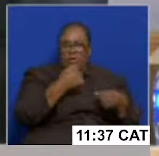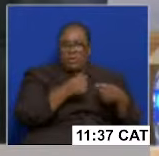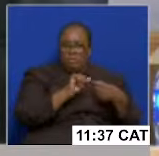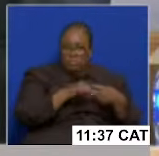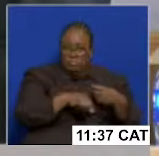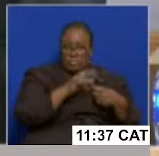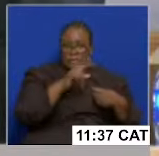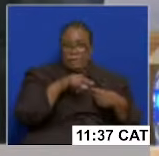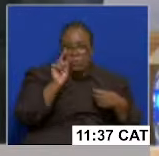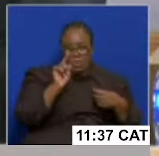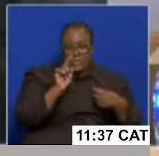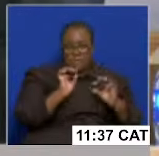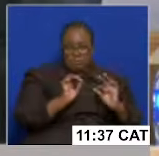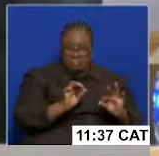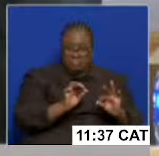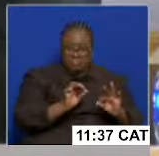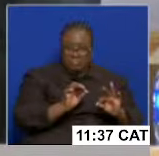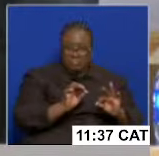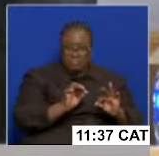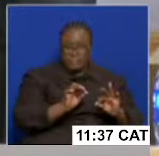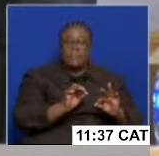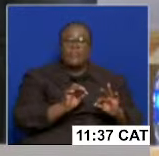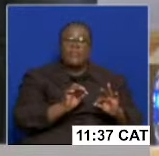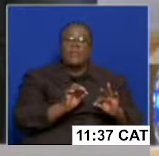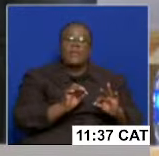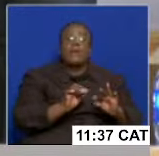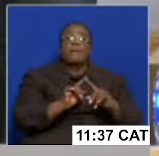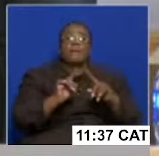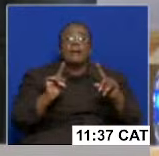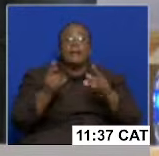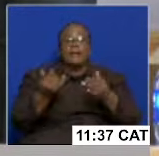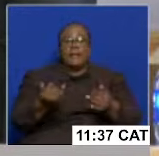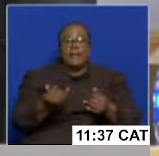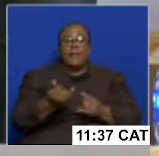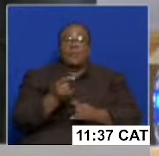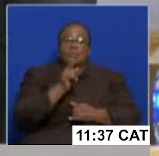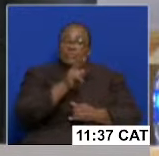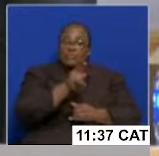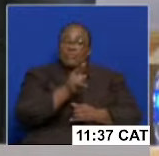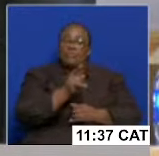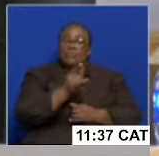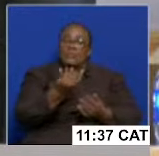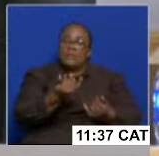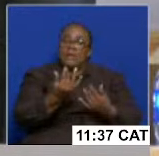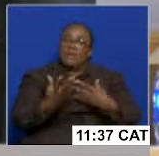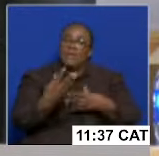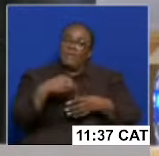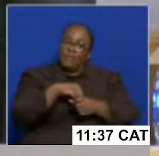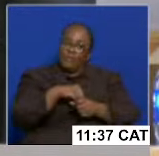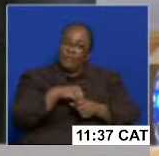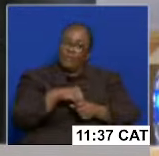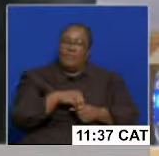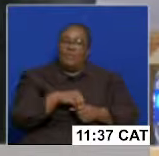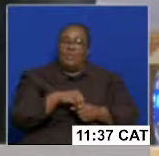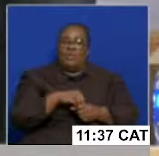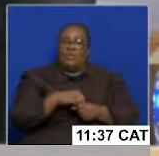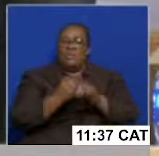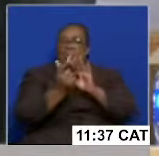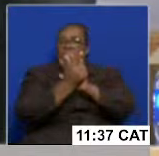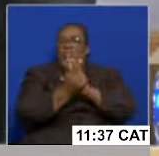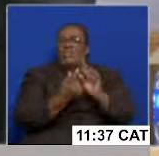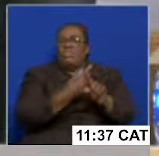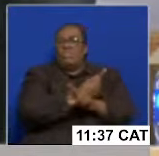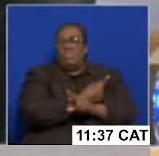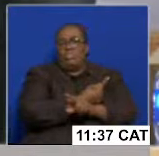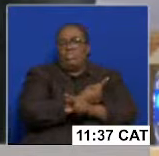that. You are now involved in an unlawful operation with him